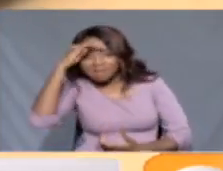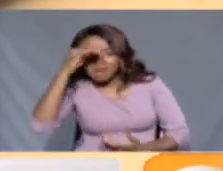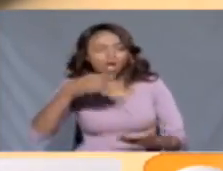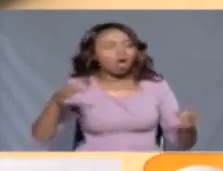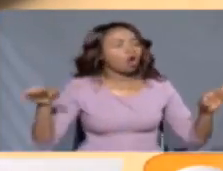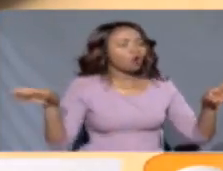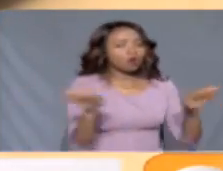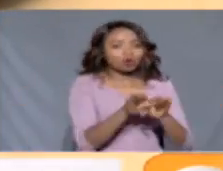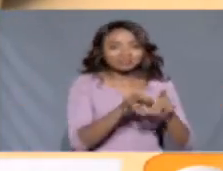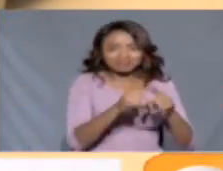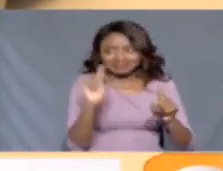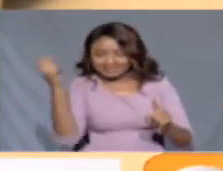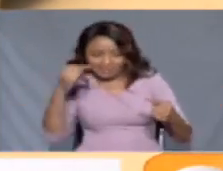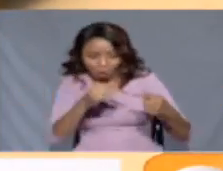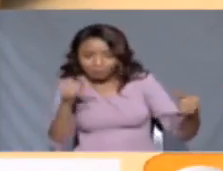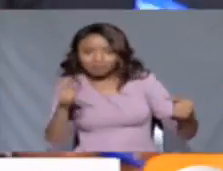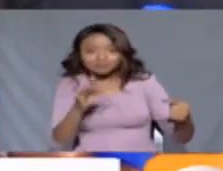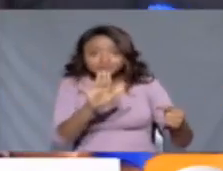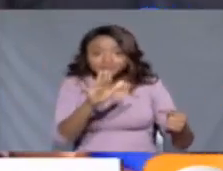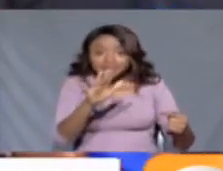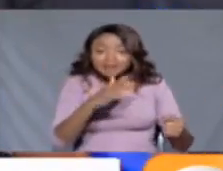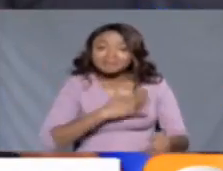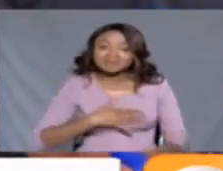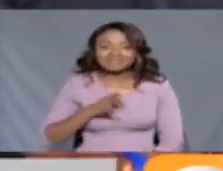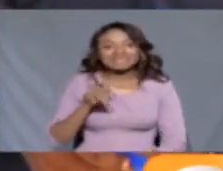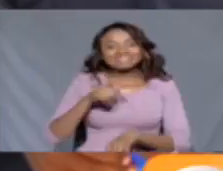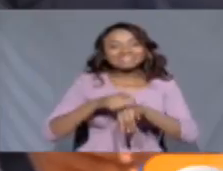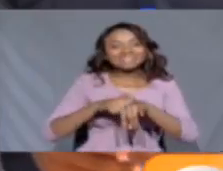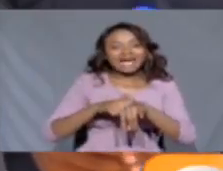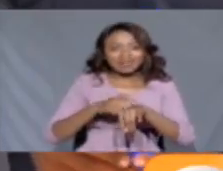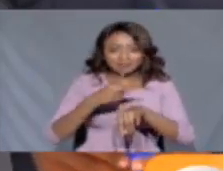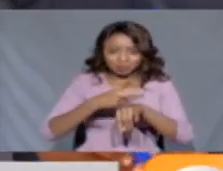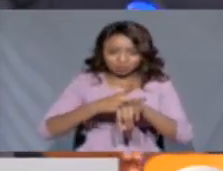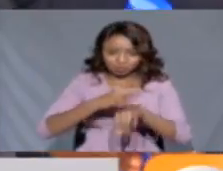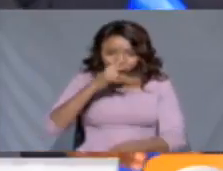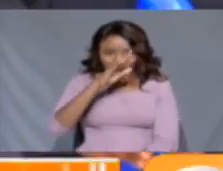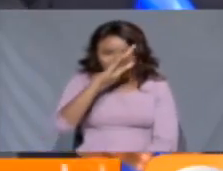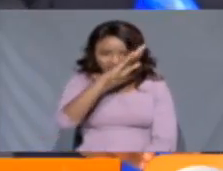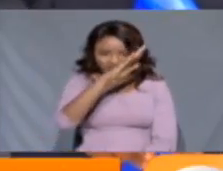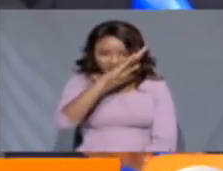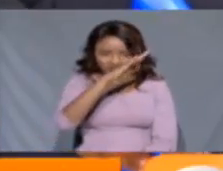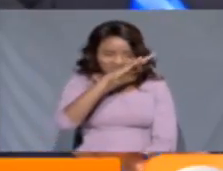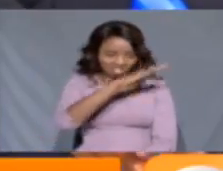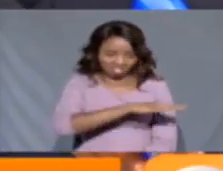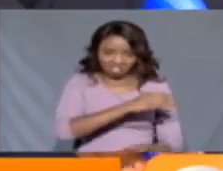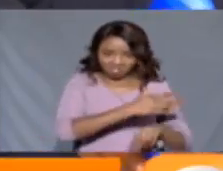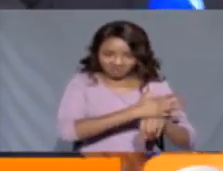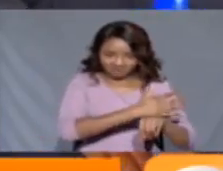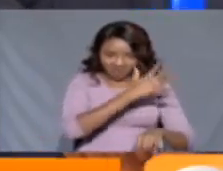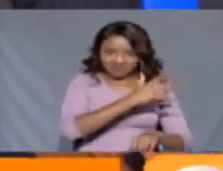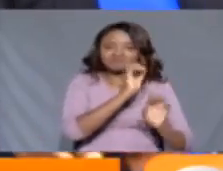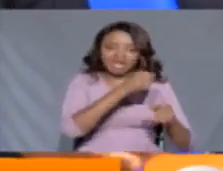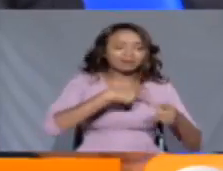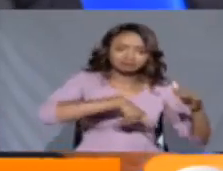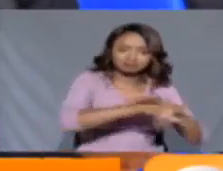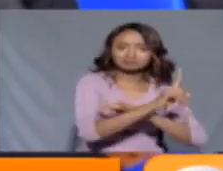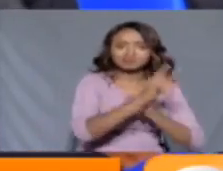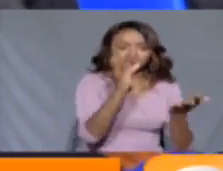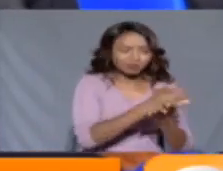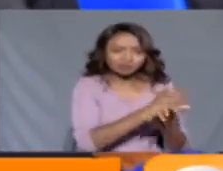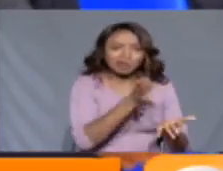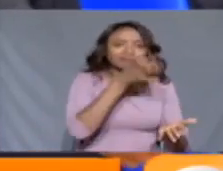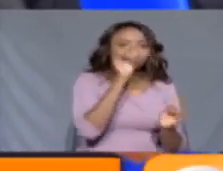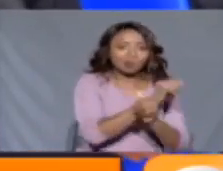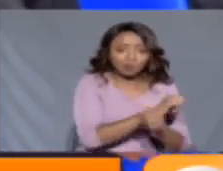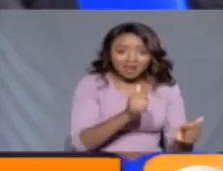of Kenyans. You can go have your drink between 2 and 5 o'clock. And more experienced people tell me that